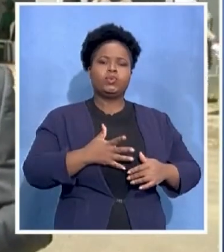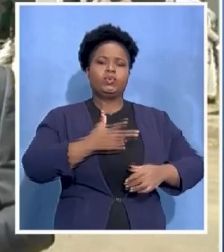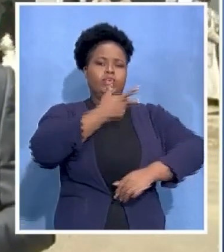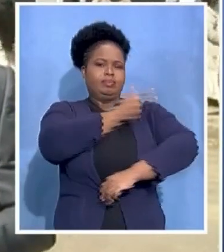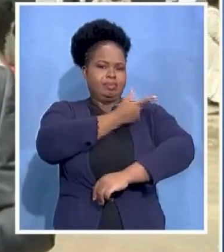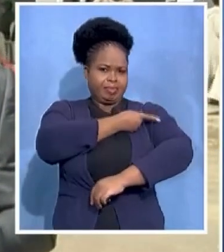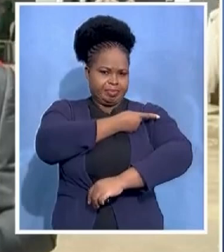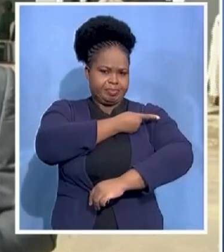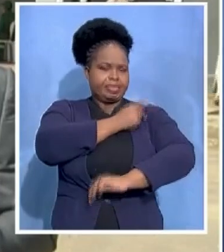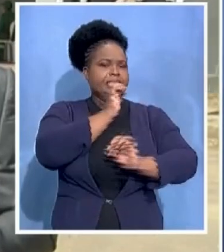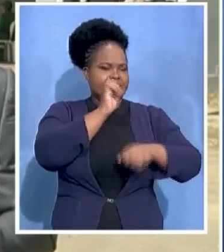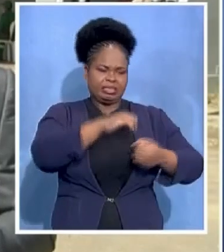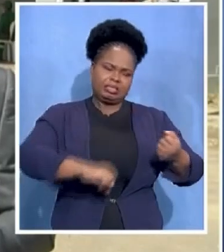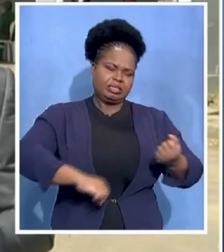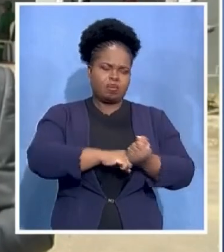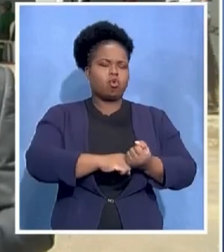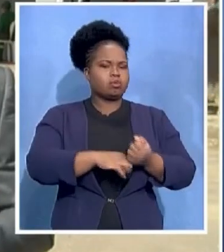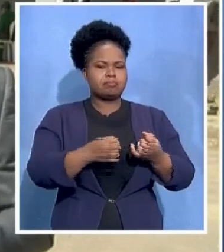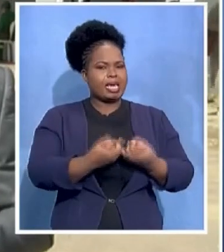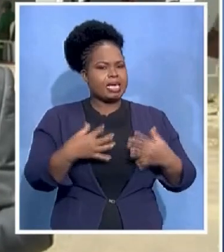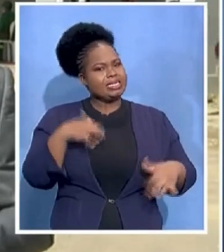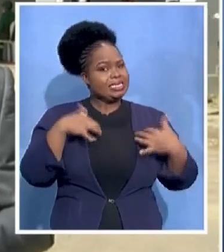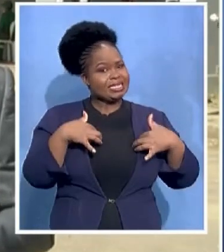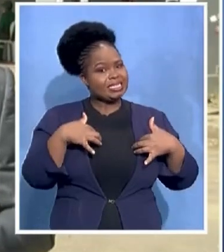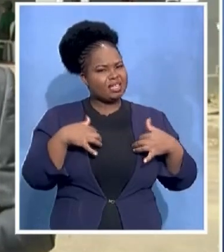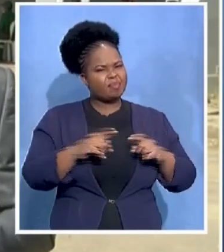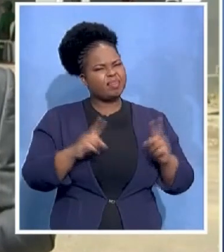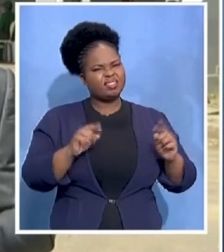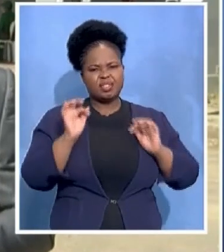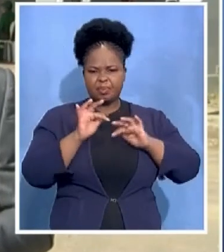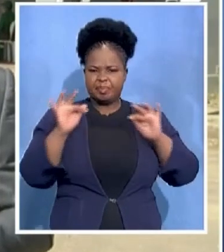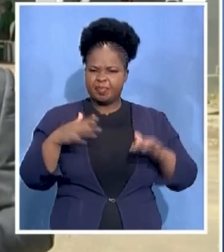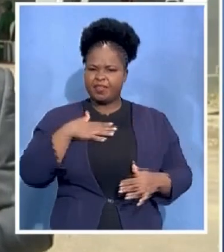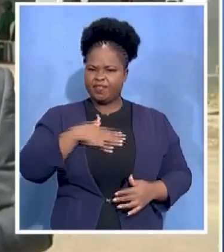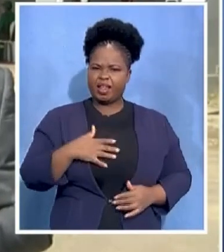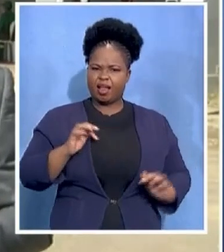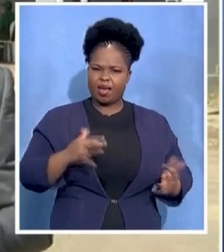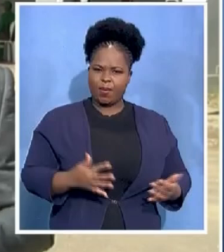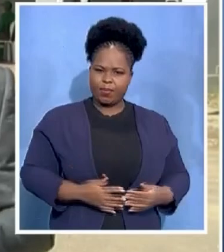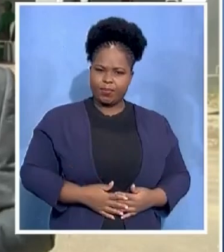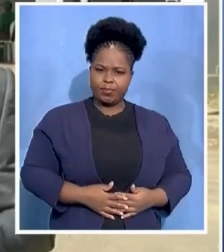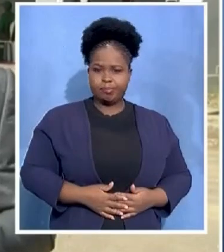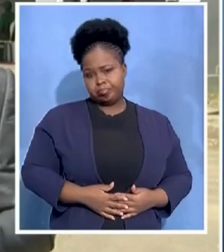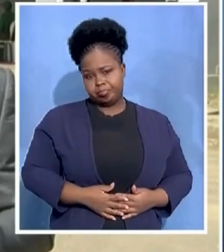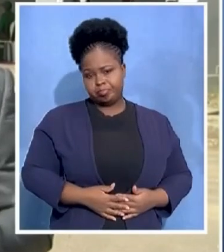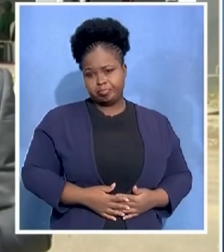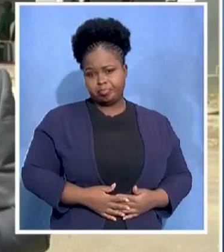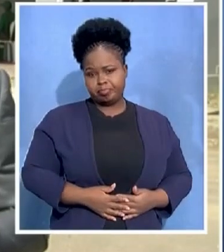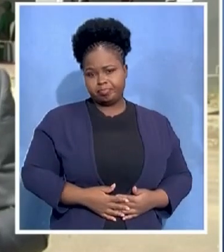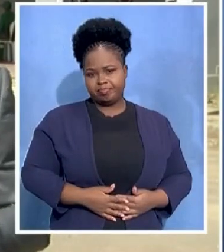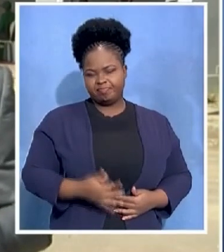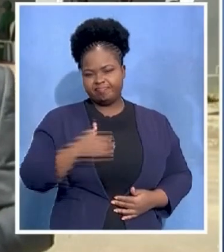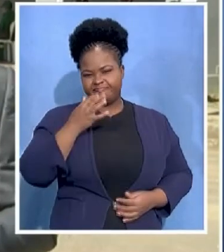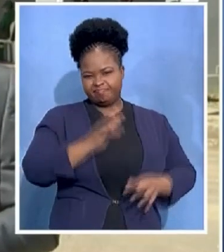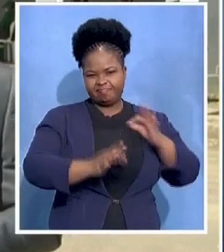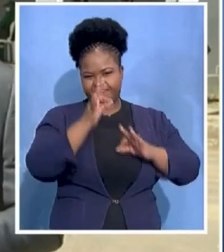you've learned. What about the public as well, Atule? Give us a sense of what they're feeling, any